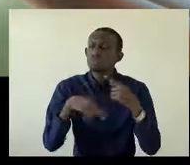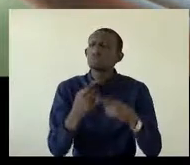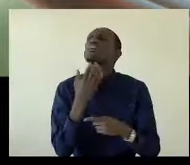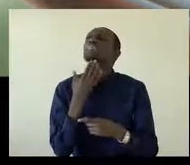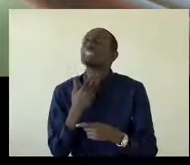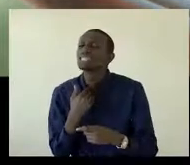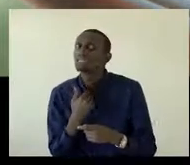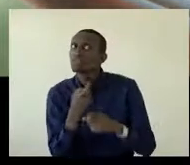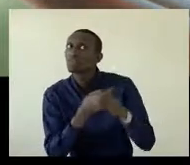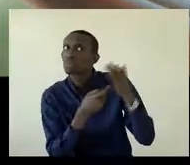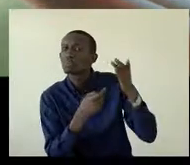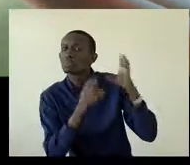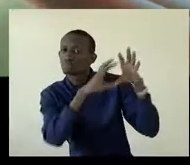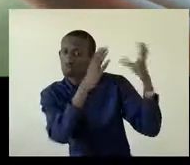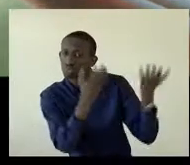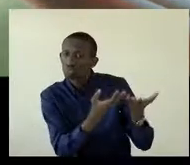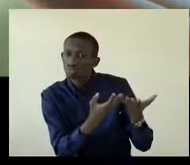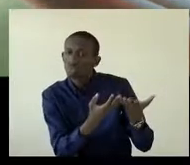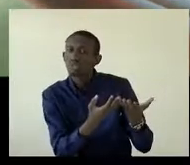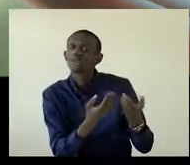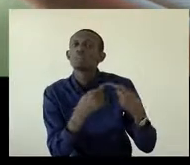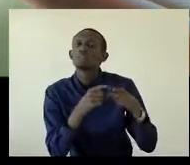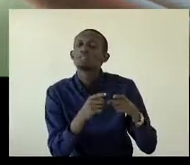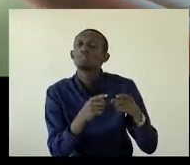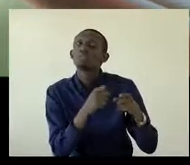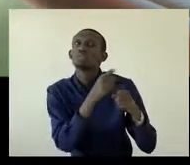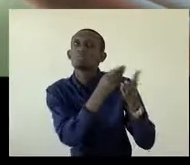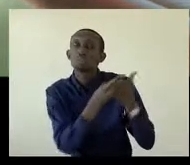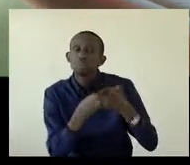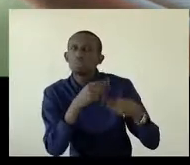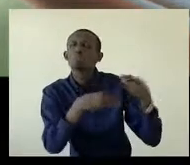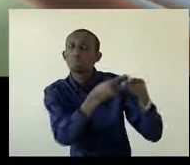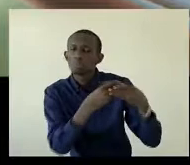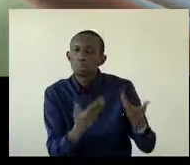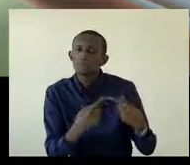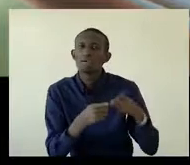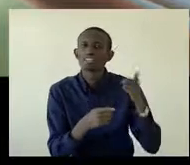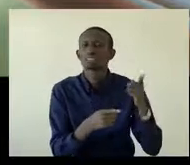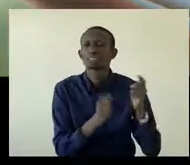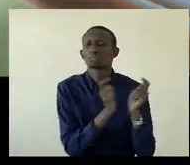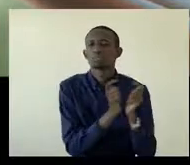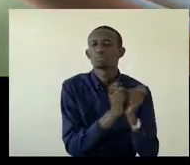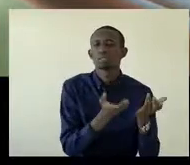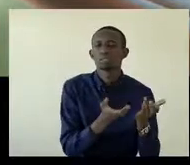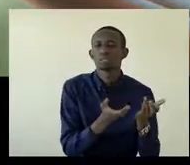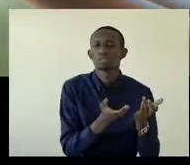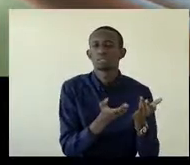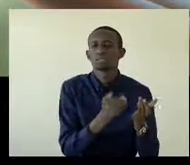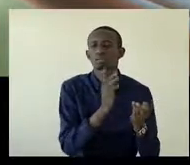from nature, as nature comfortably, wholesomely, with its humble heart, gives us what we